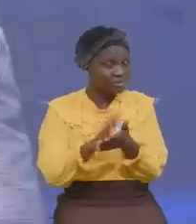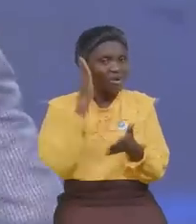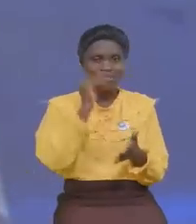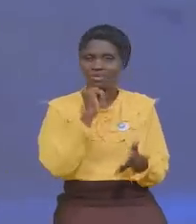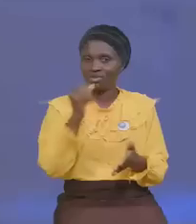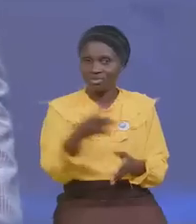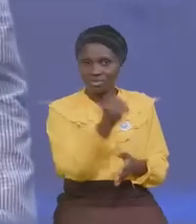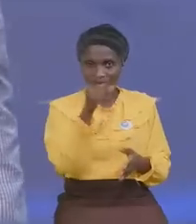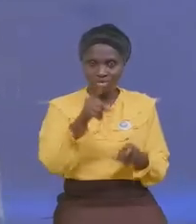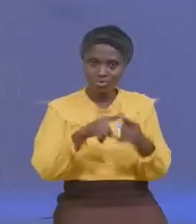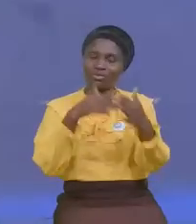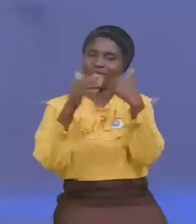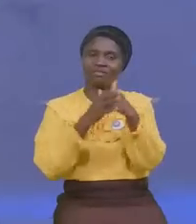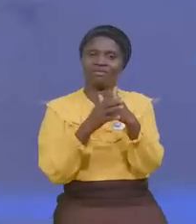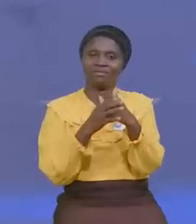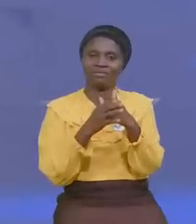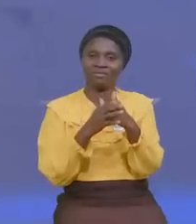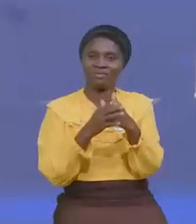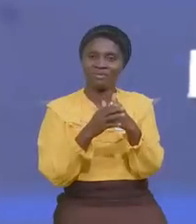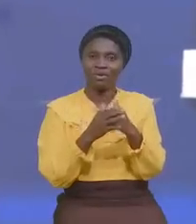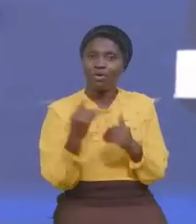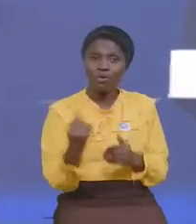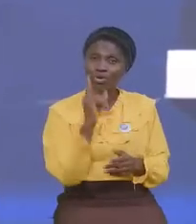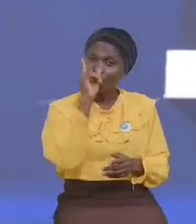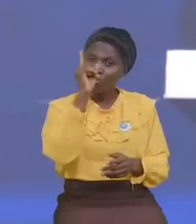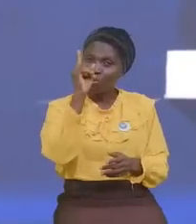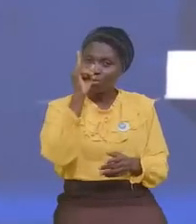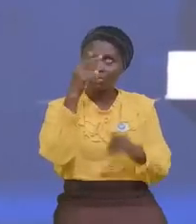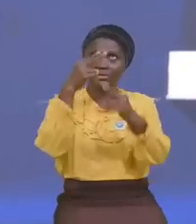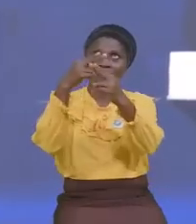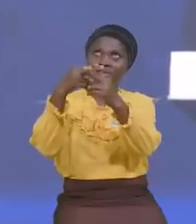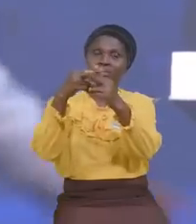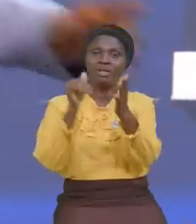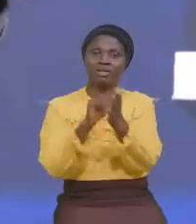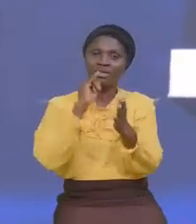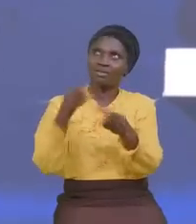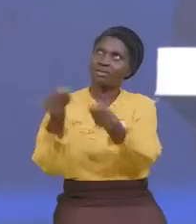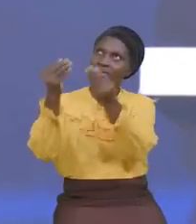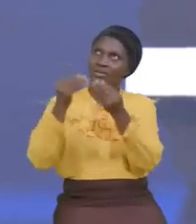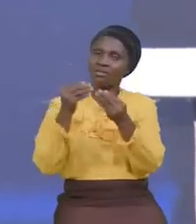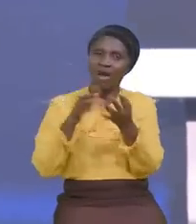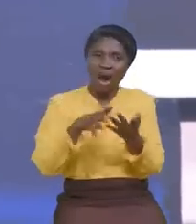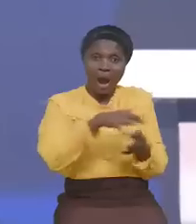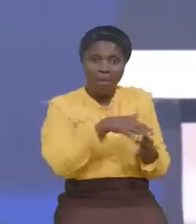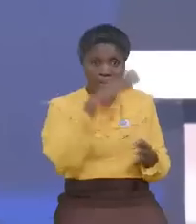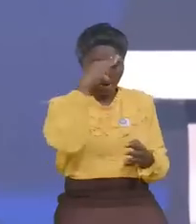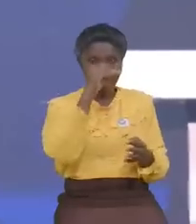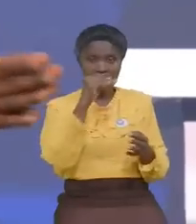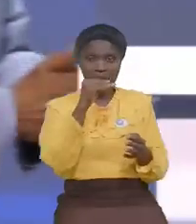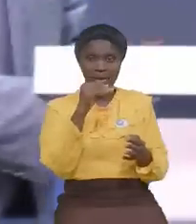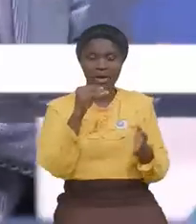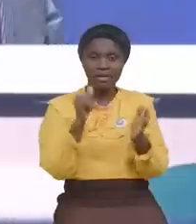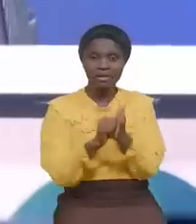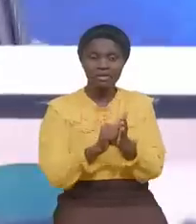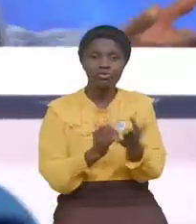heaven. There is only one name given among men whereby we must be